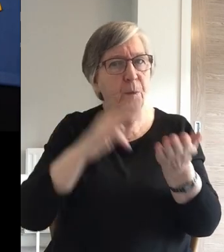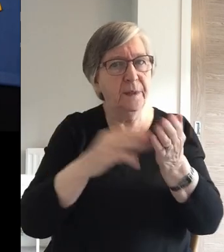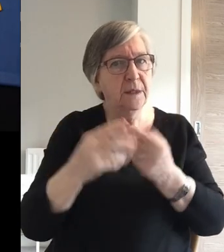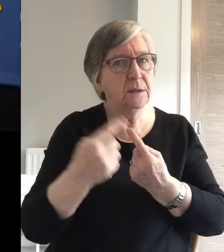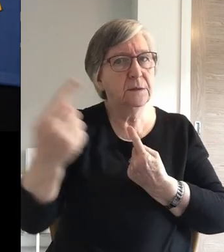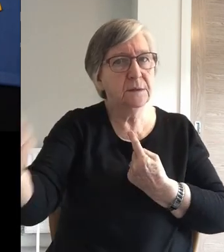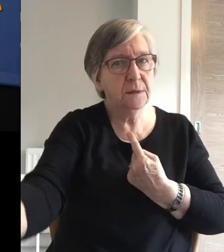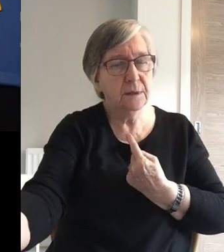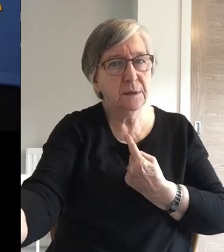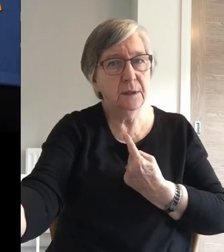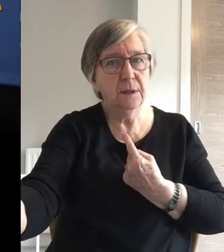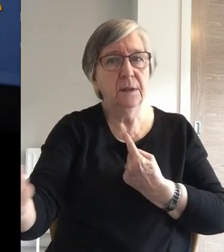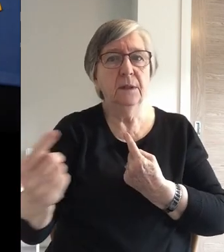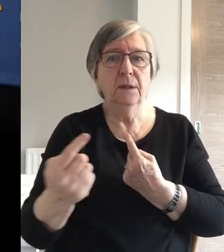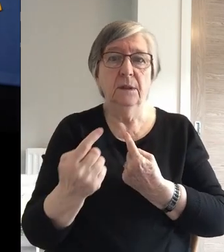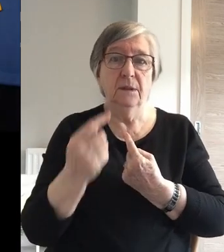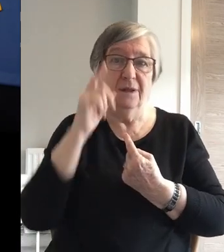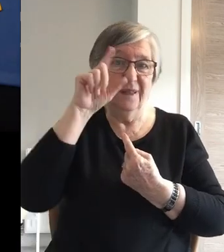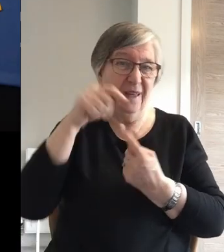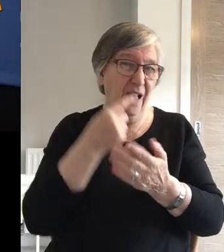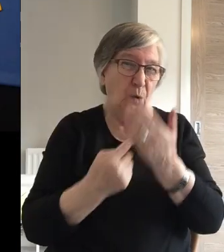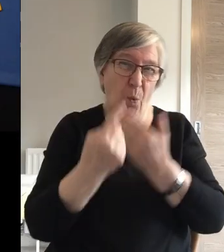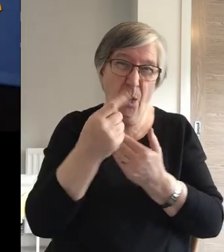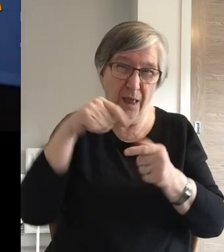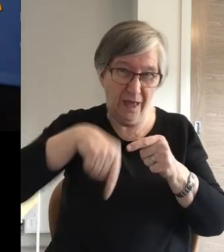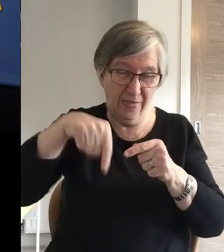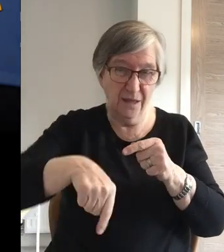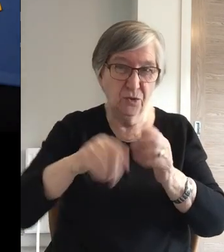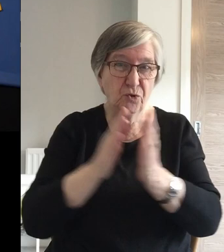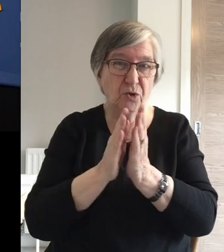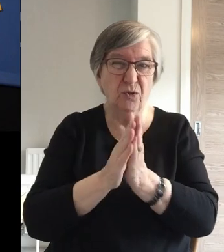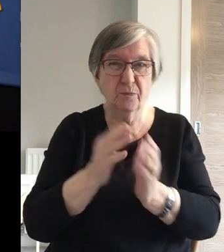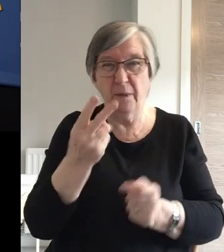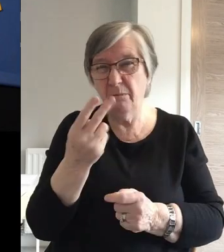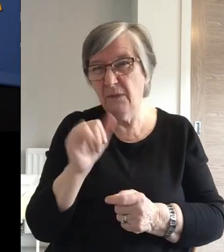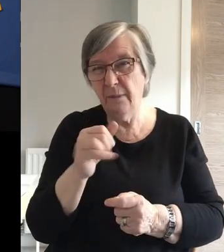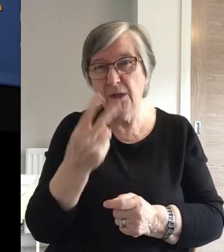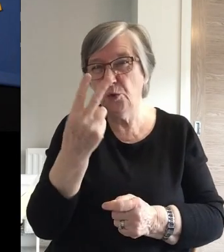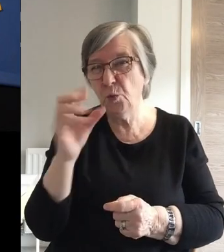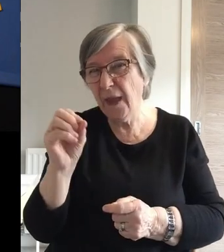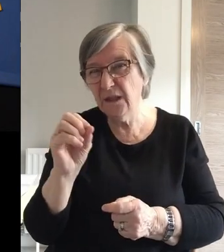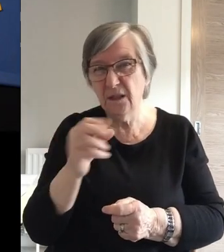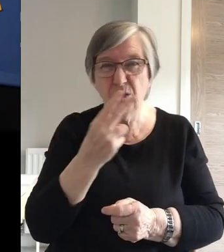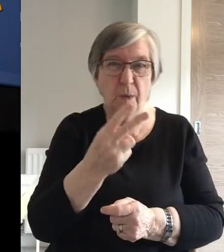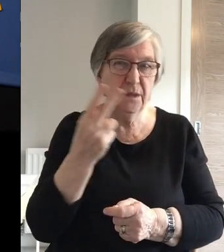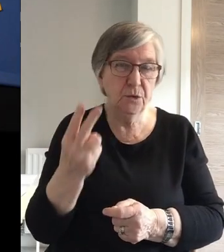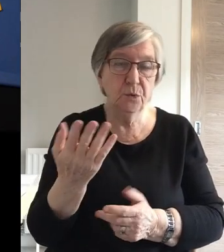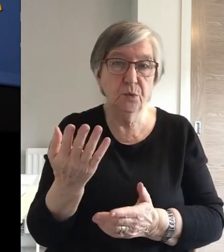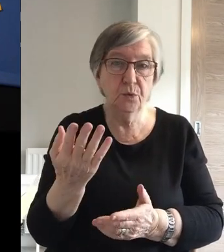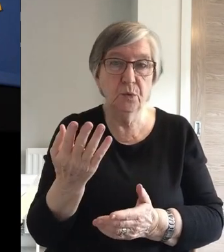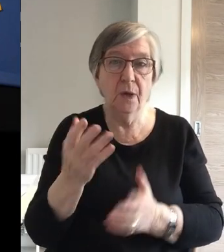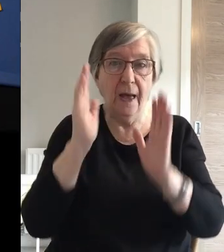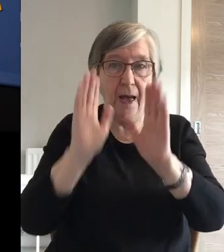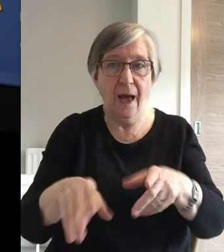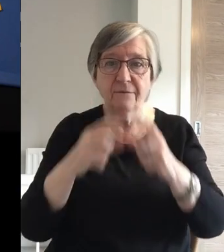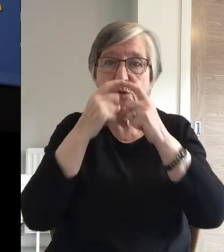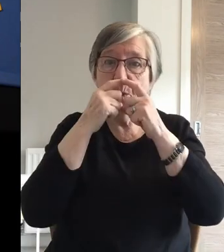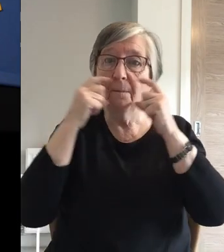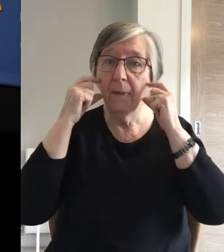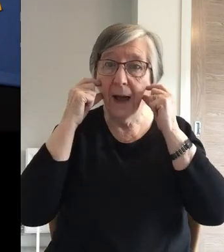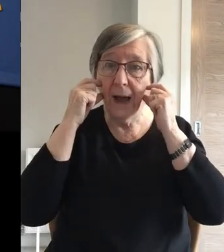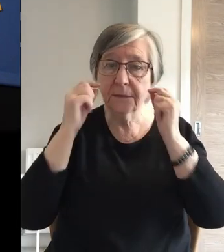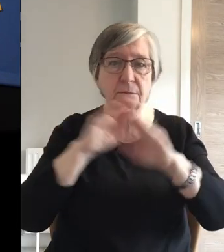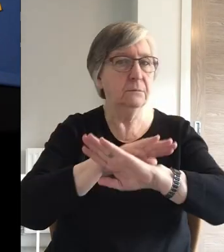distance, which means we can only have 20 plus in the room here, wearing of face masks,